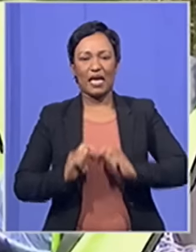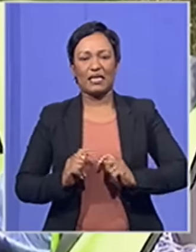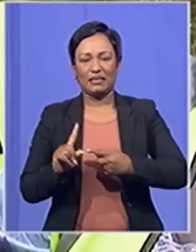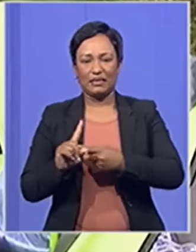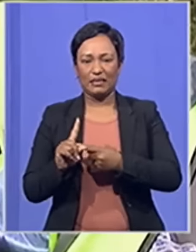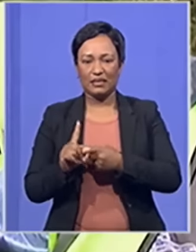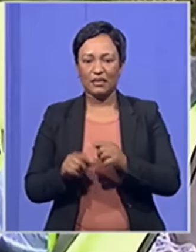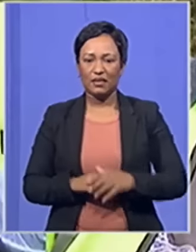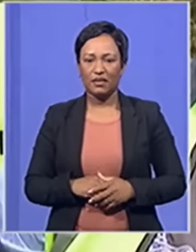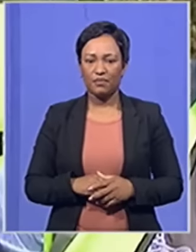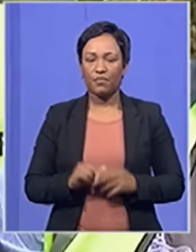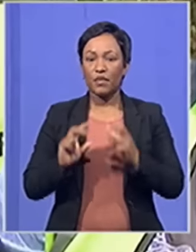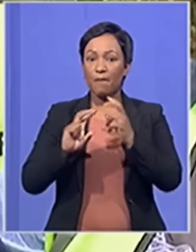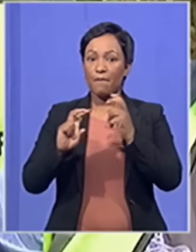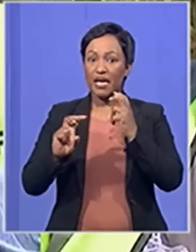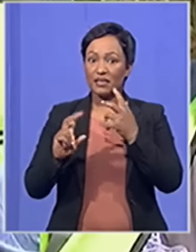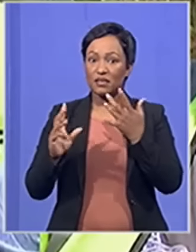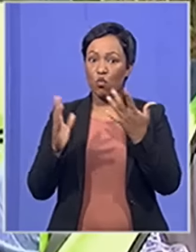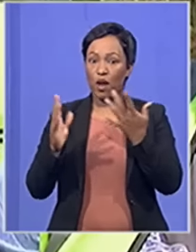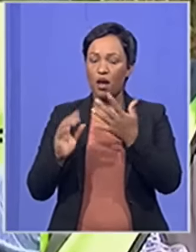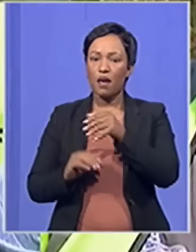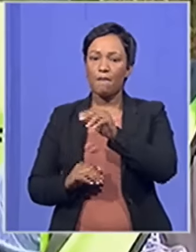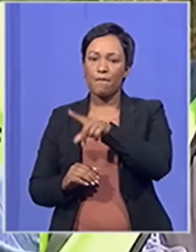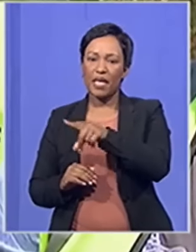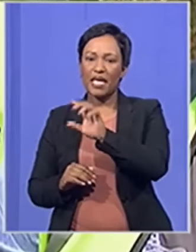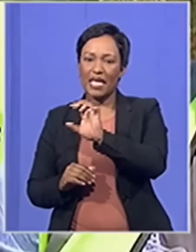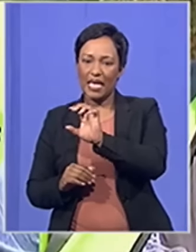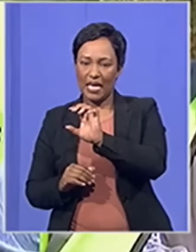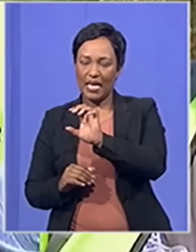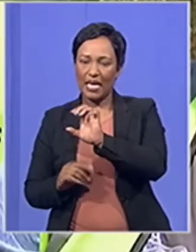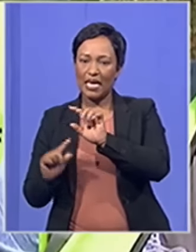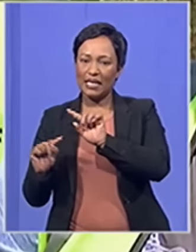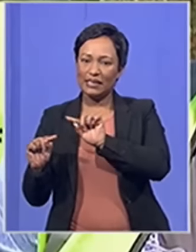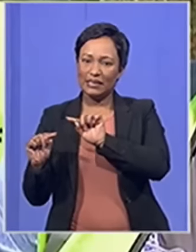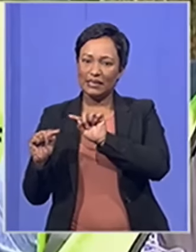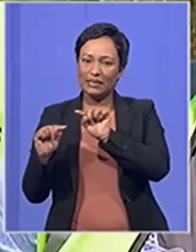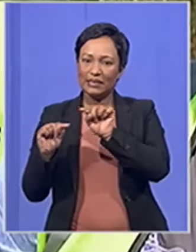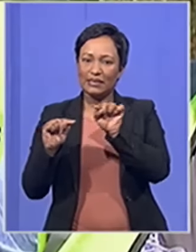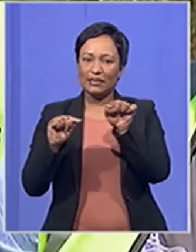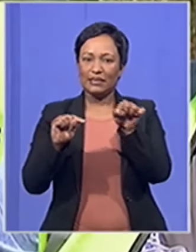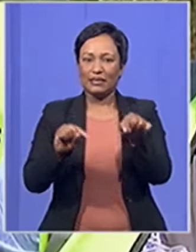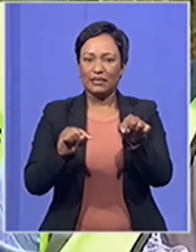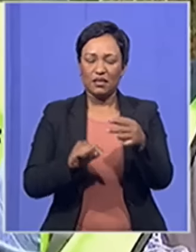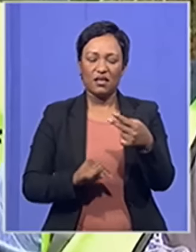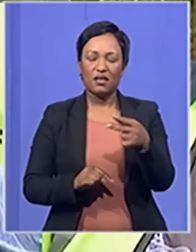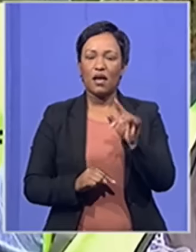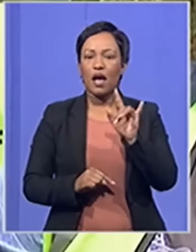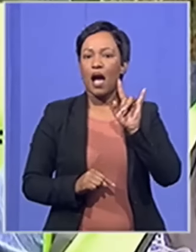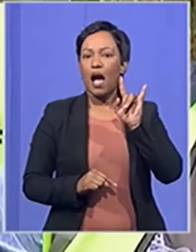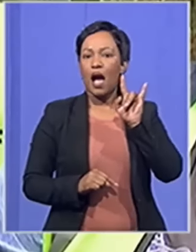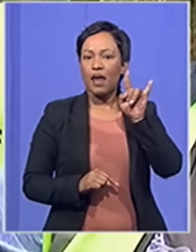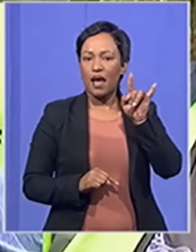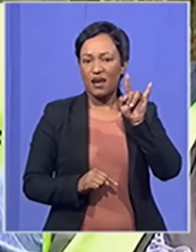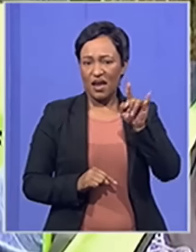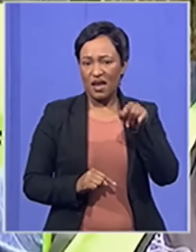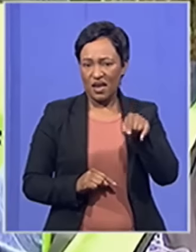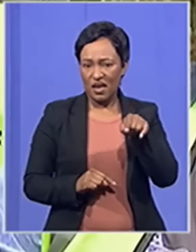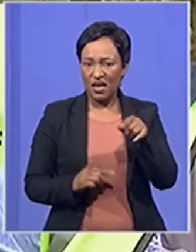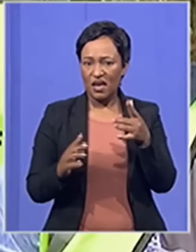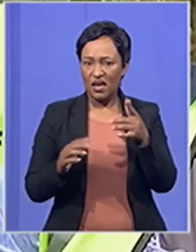bus was traveling from PE up towards Harare, and in this area,